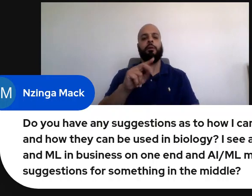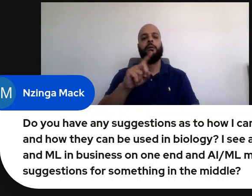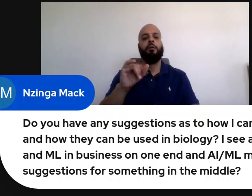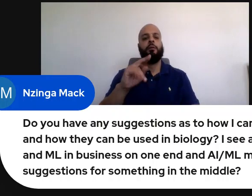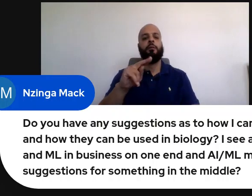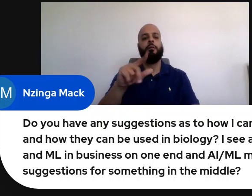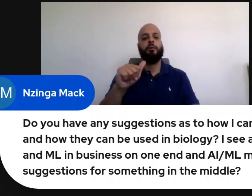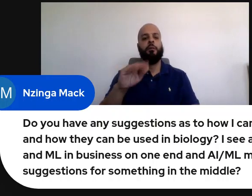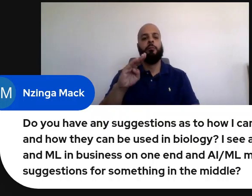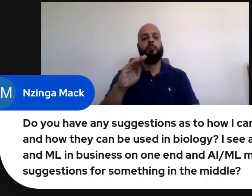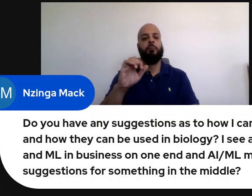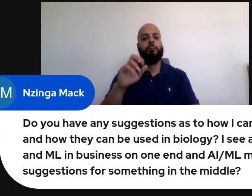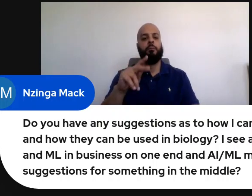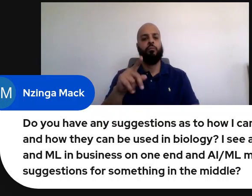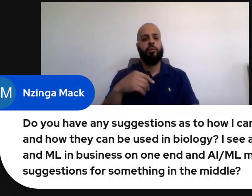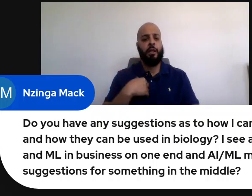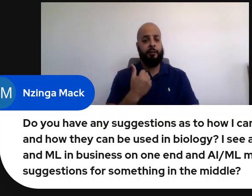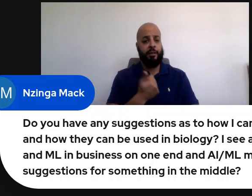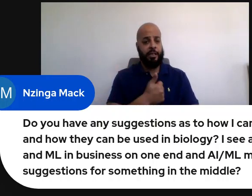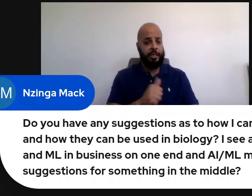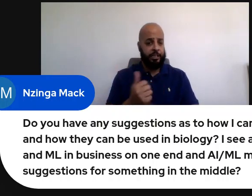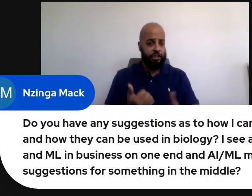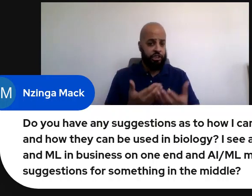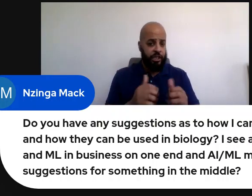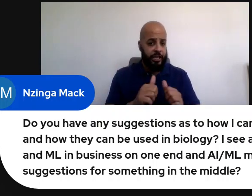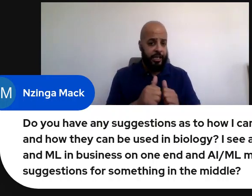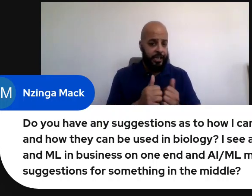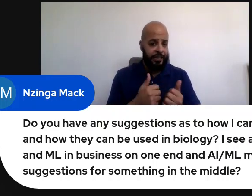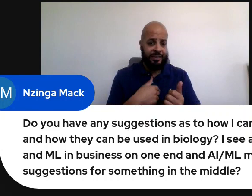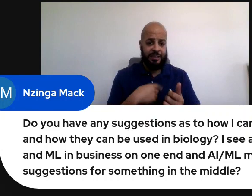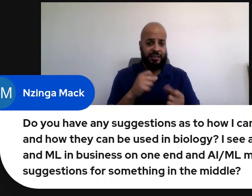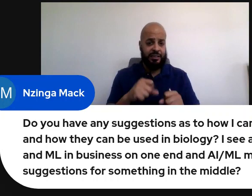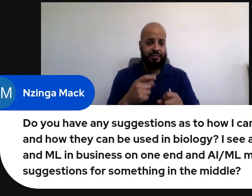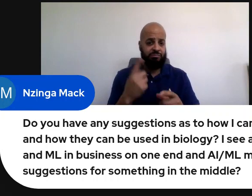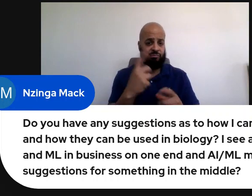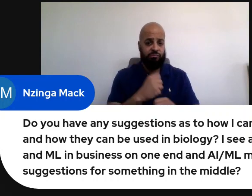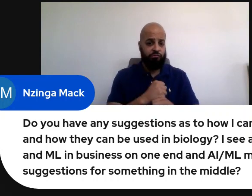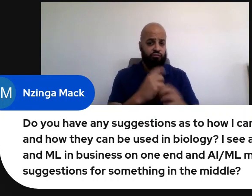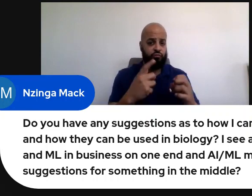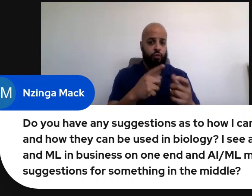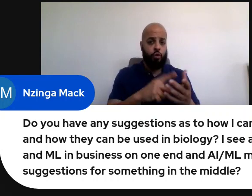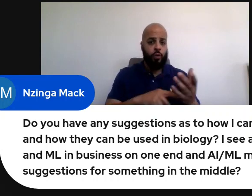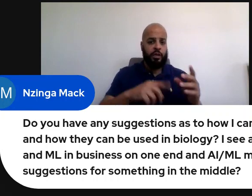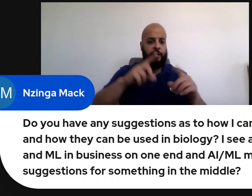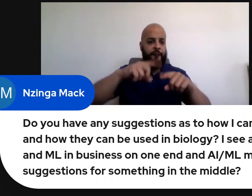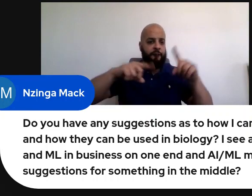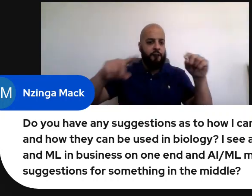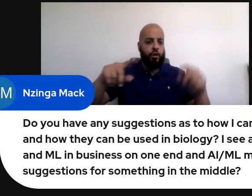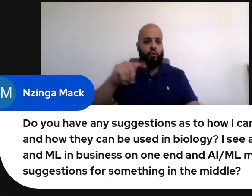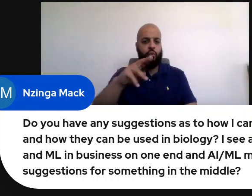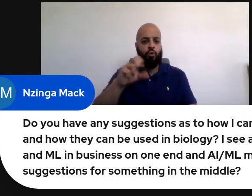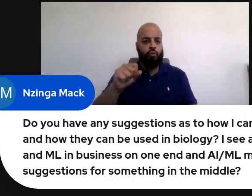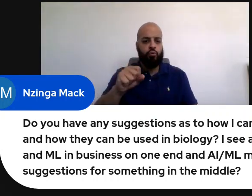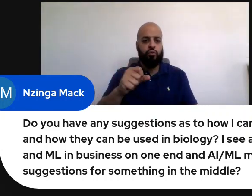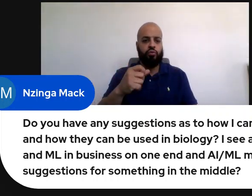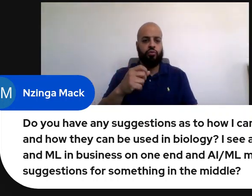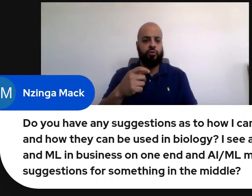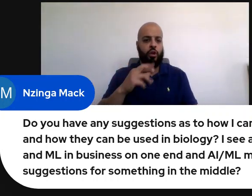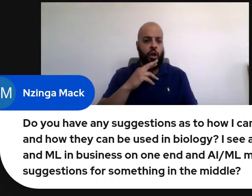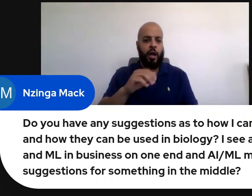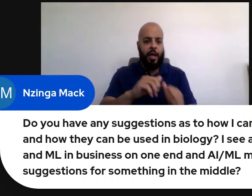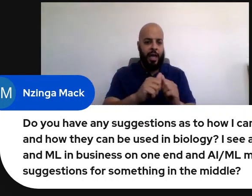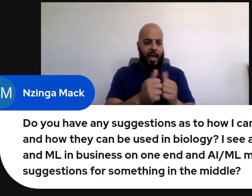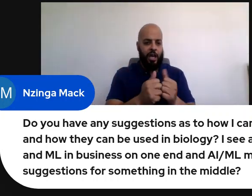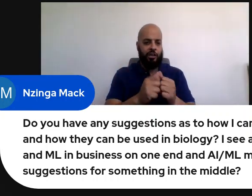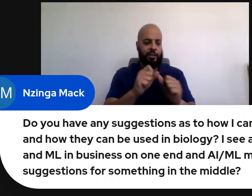any suggestions as to how I can get an overview of what the various tools are and how they can be used